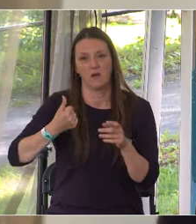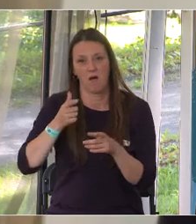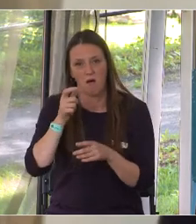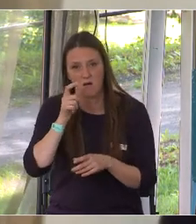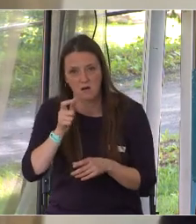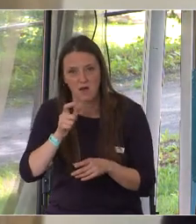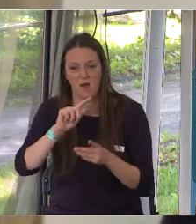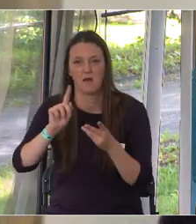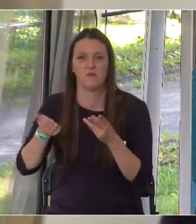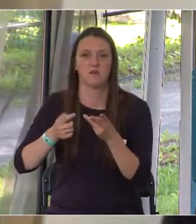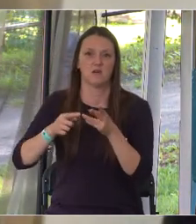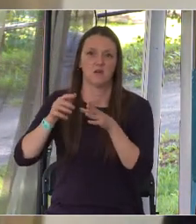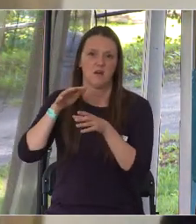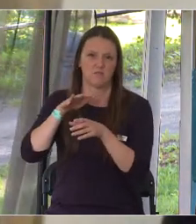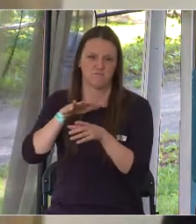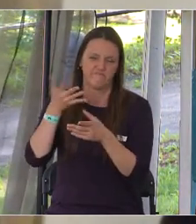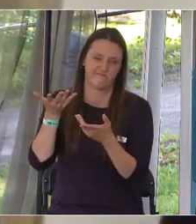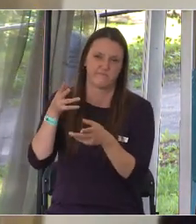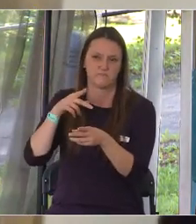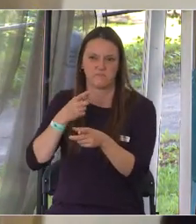and harassment, things that are,